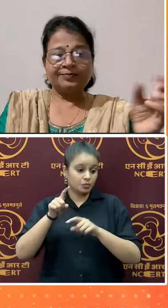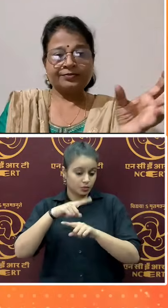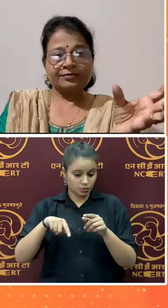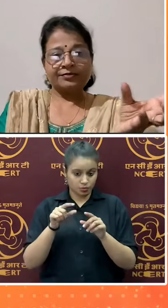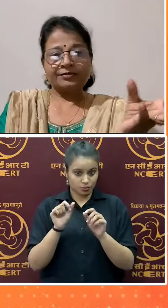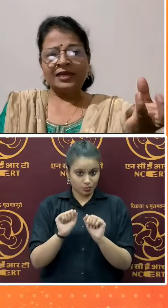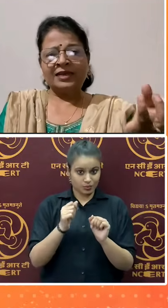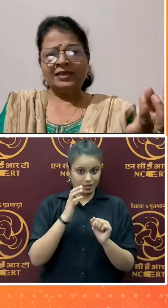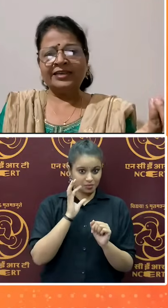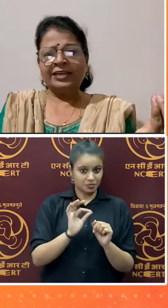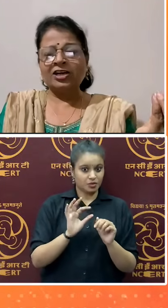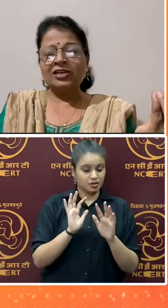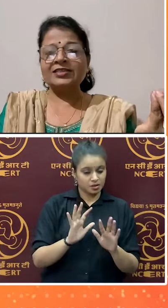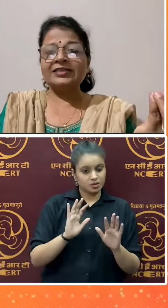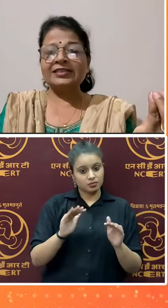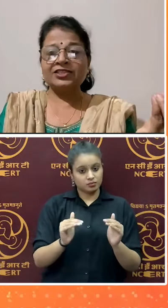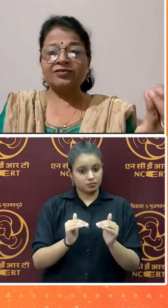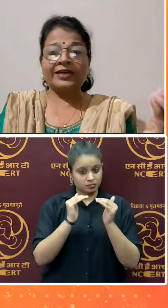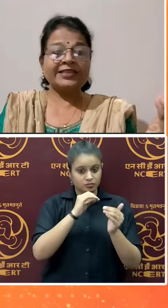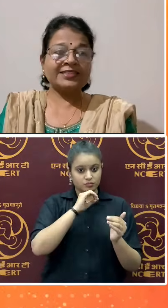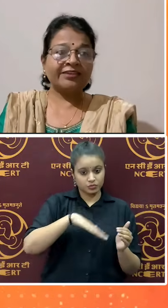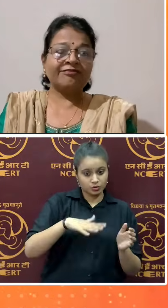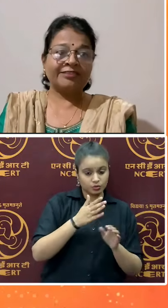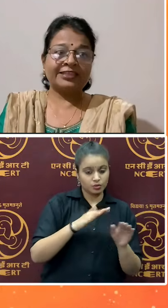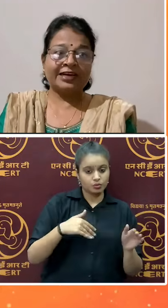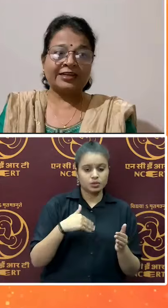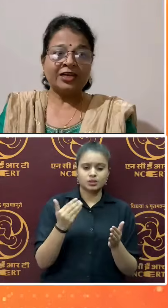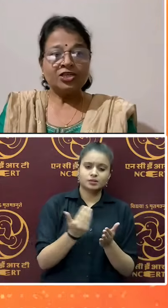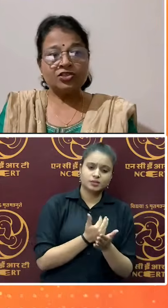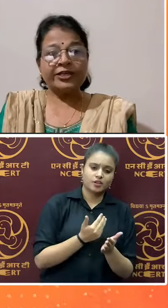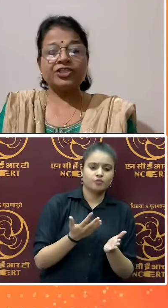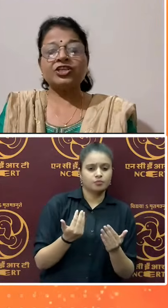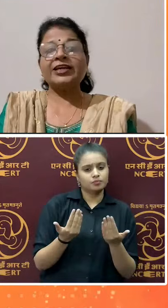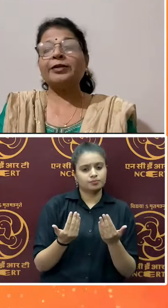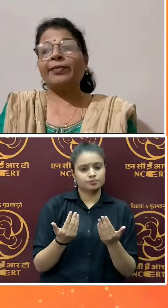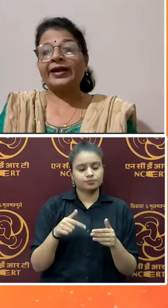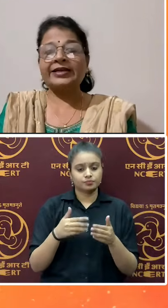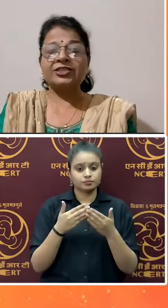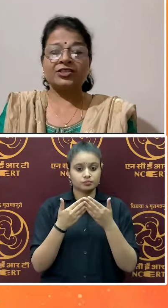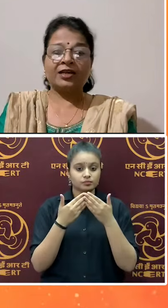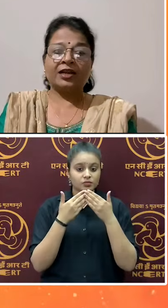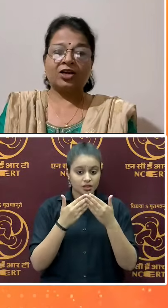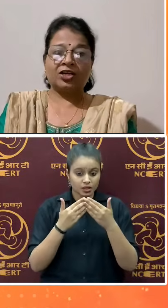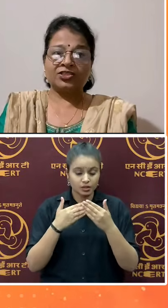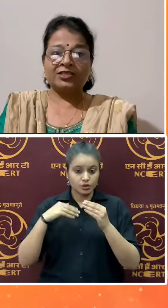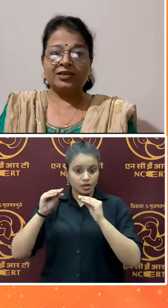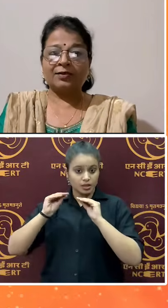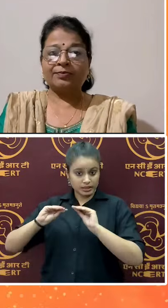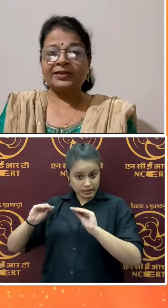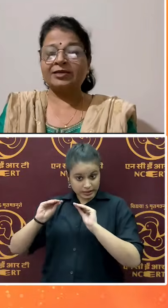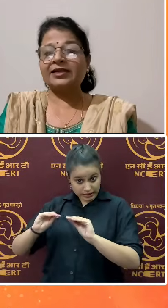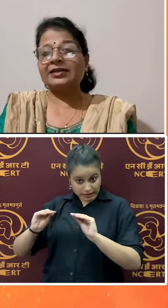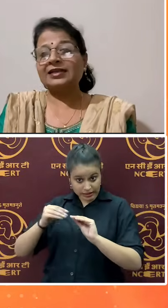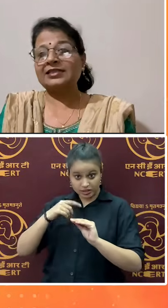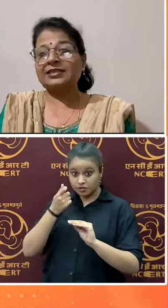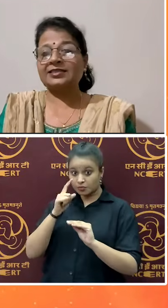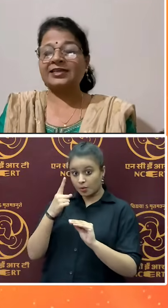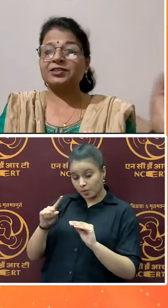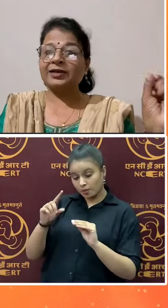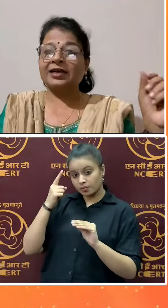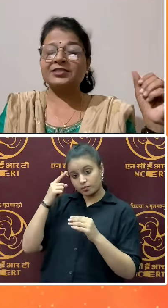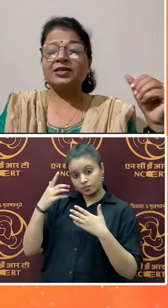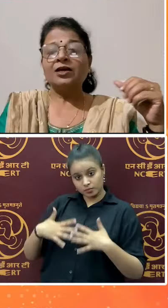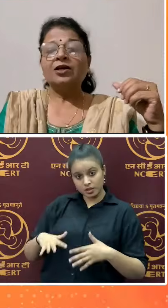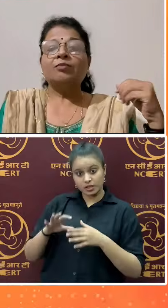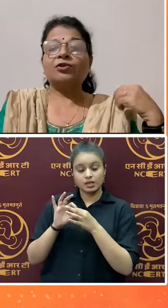triad, and then adolescent is very safe within that. So educate parents and adolescent development and mental health